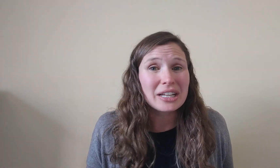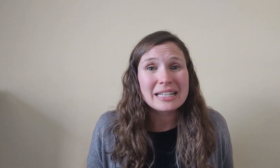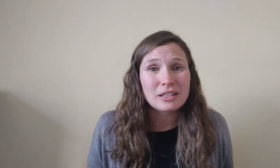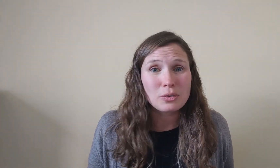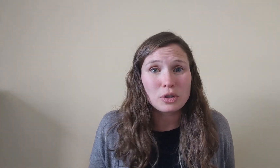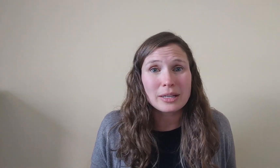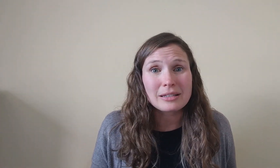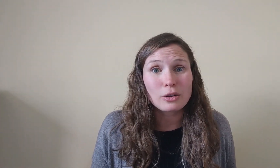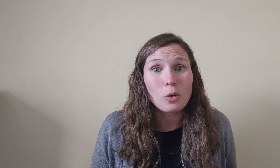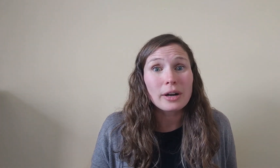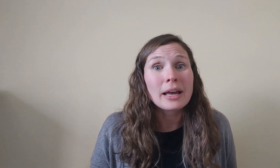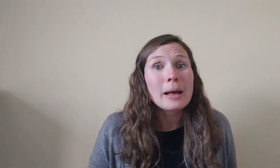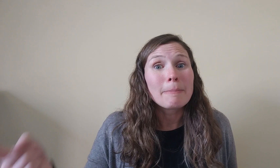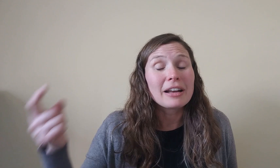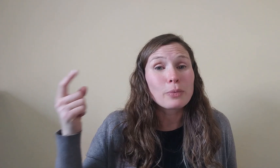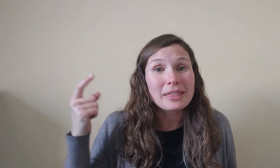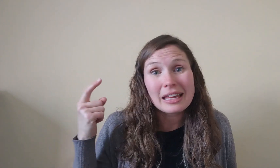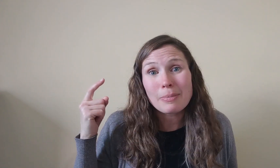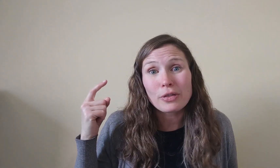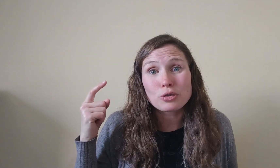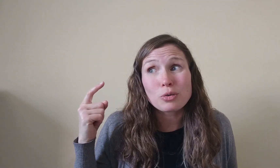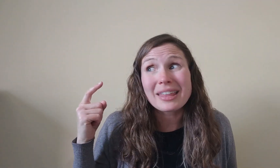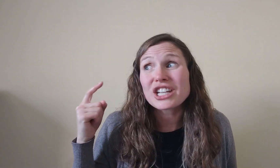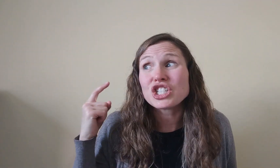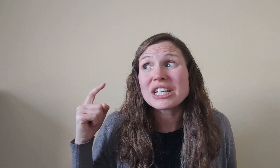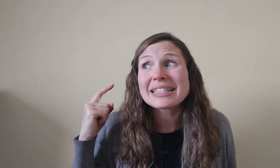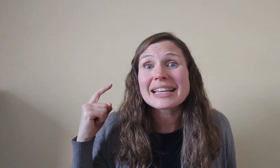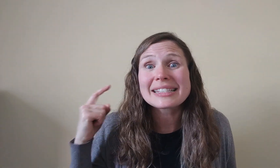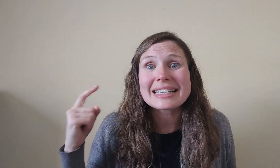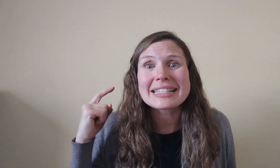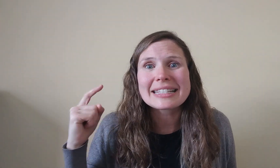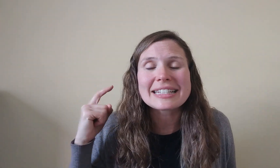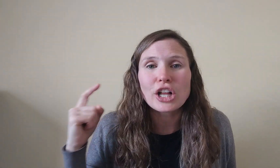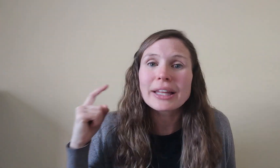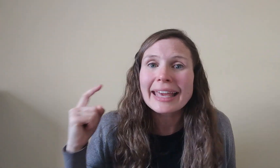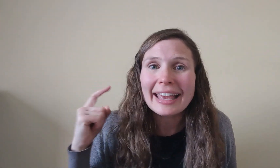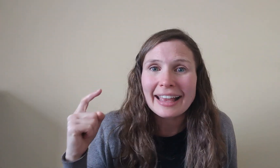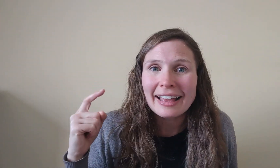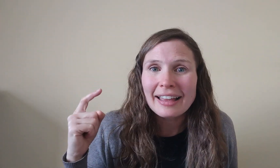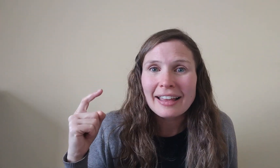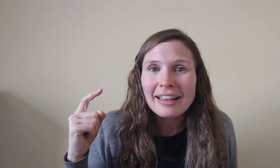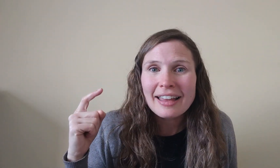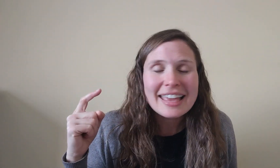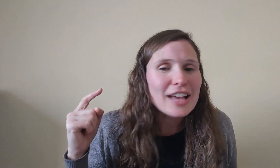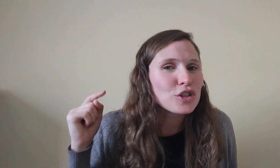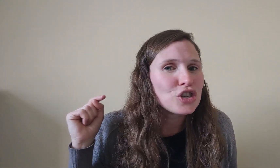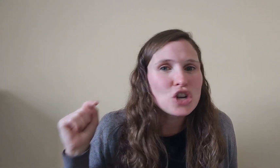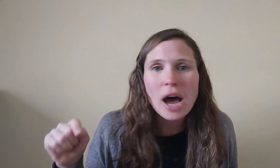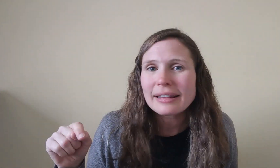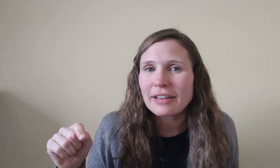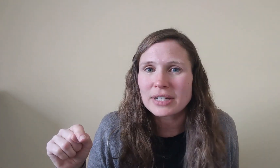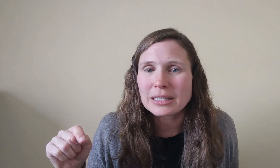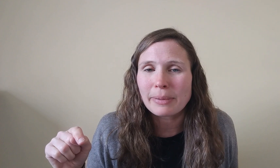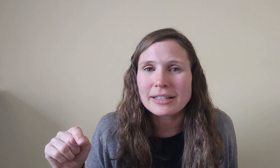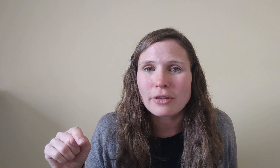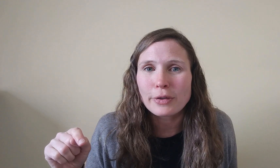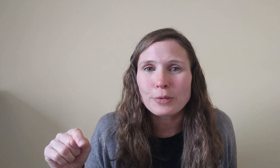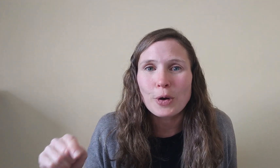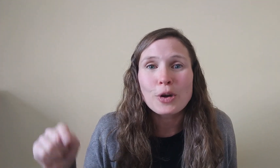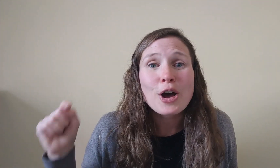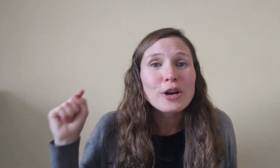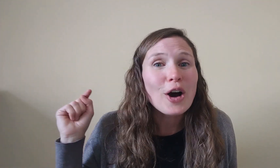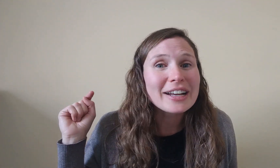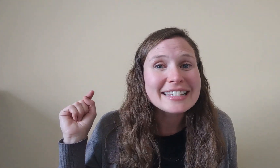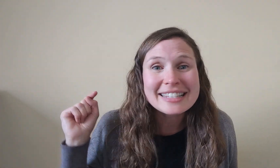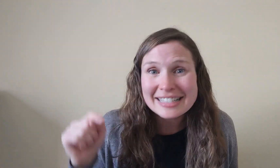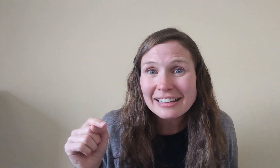find it very easy to rejoice in the Lord. But if we think about the truth that Jesus is still king, he has not left his place on the